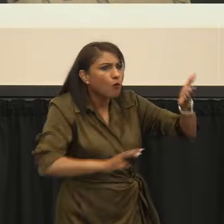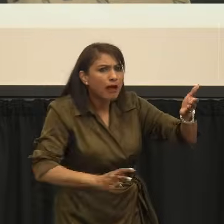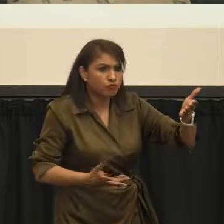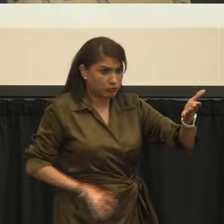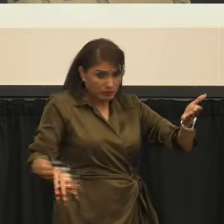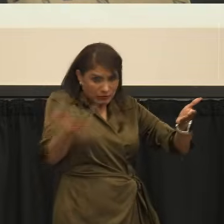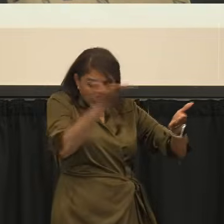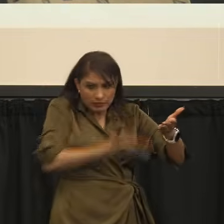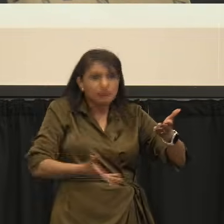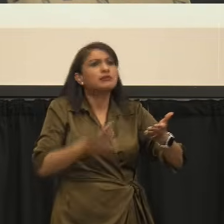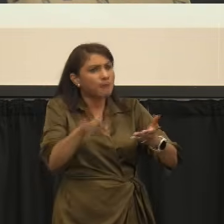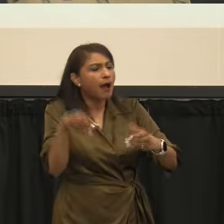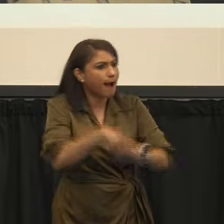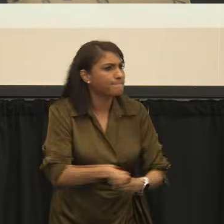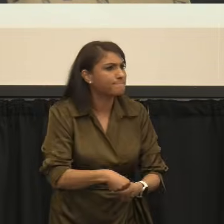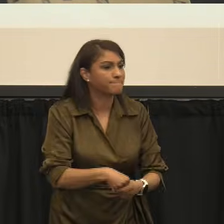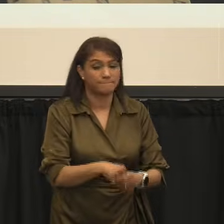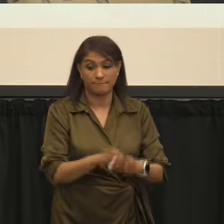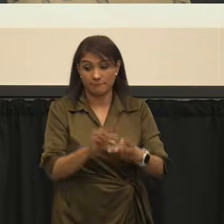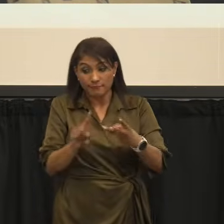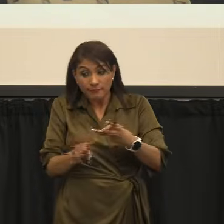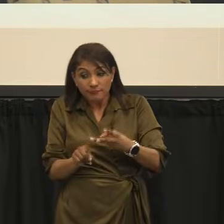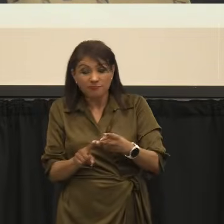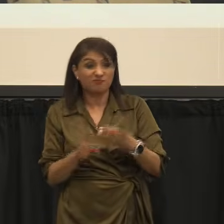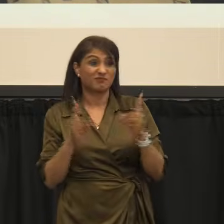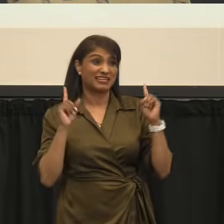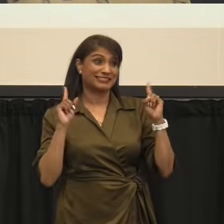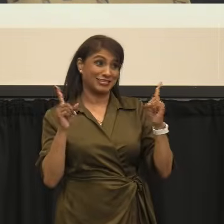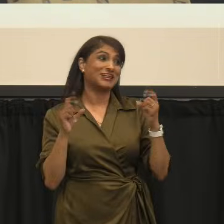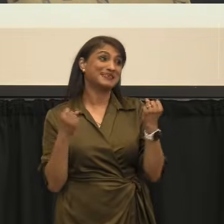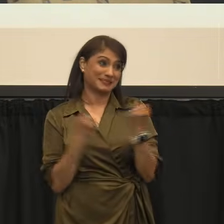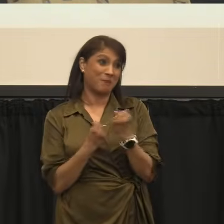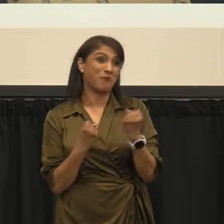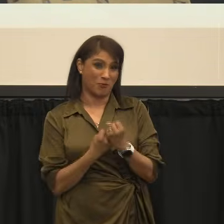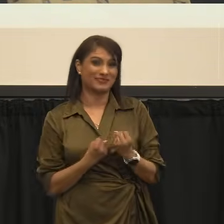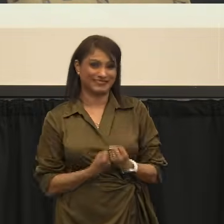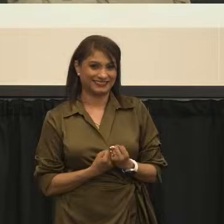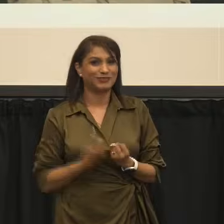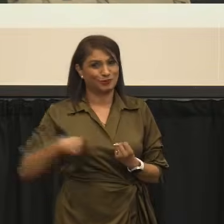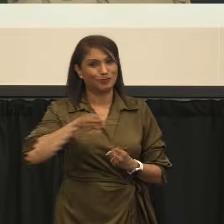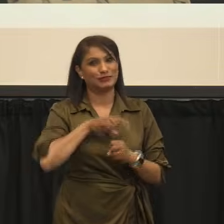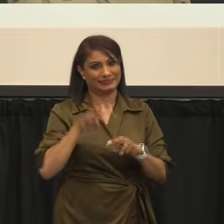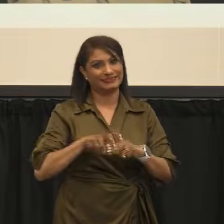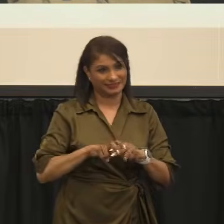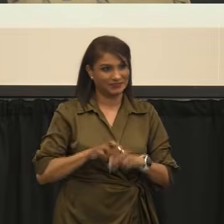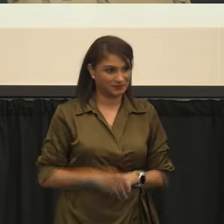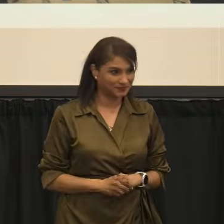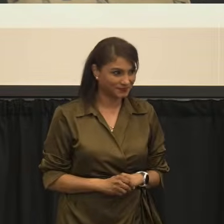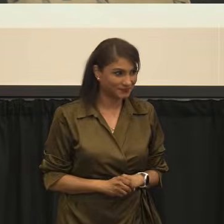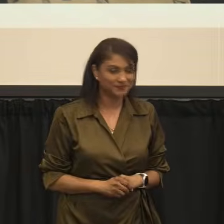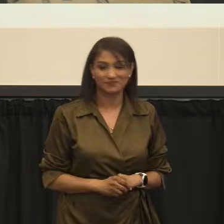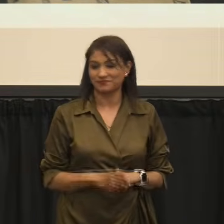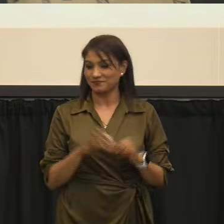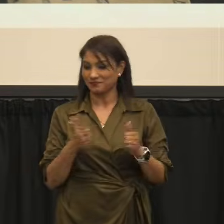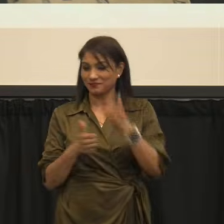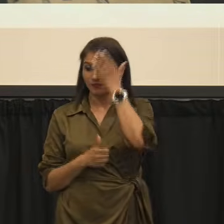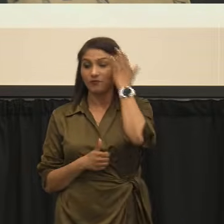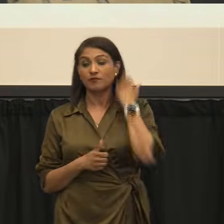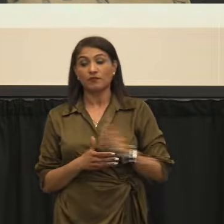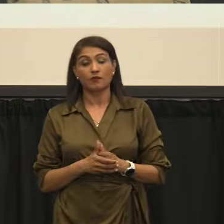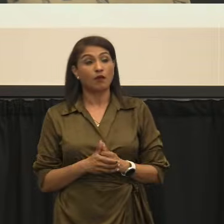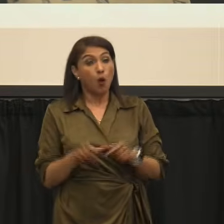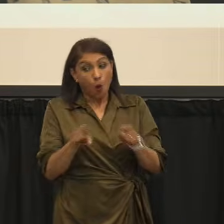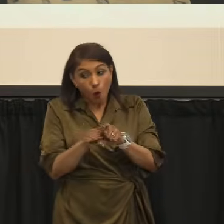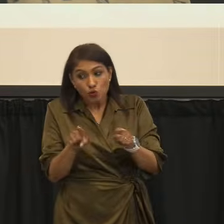education, mathematics, all the vocabulary should be included in that, and it also serves as a support mechanism for